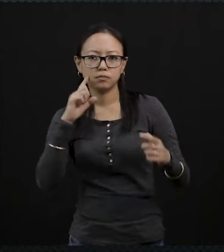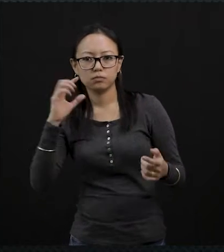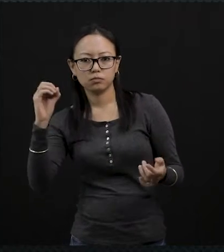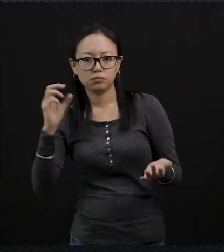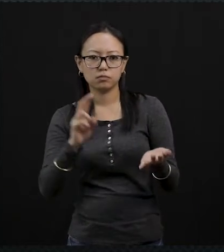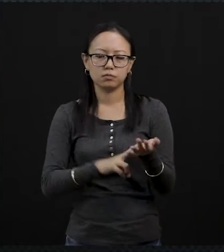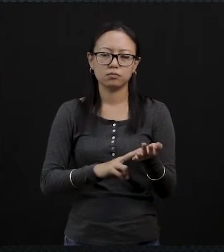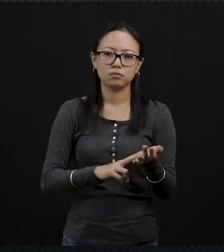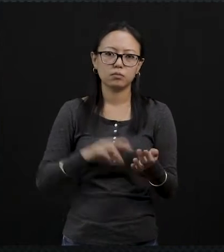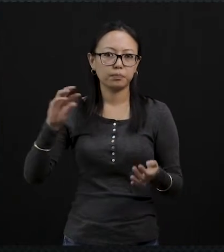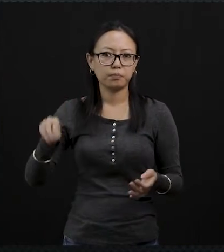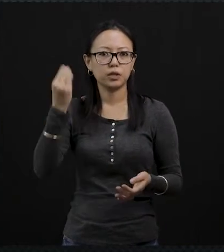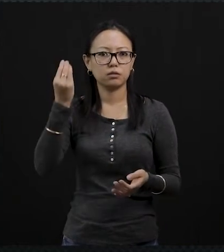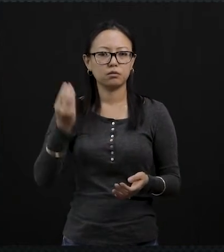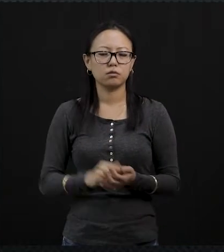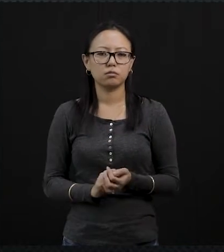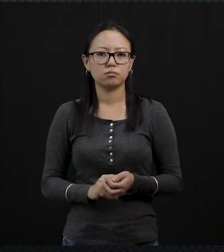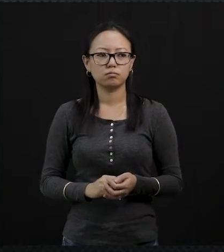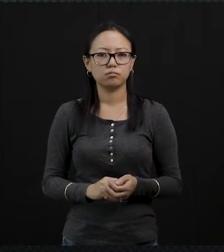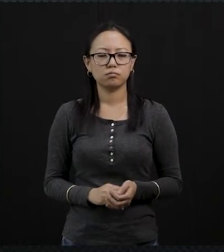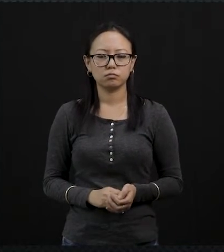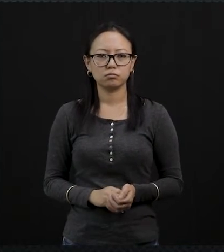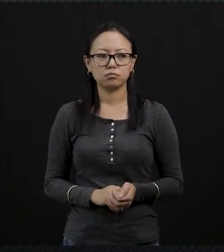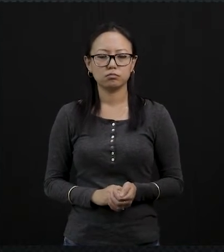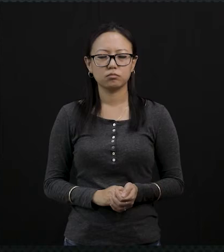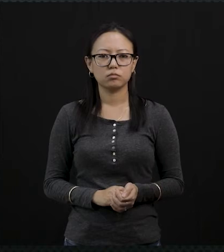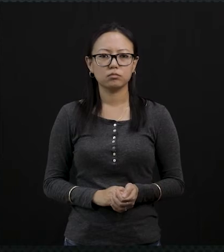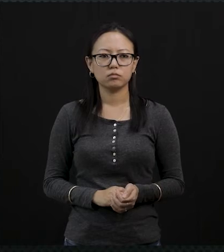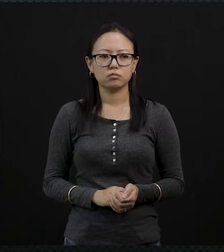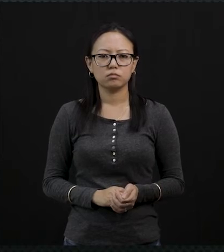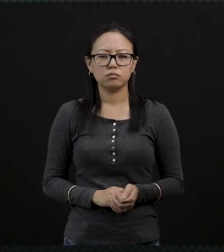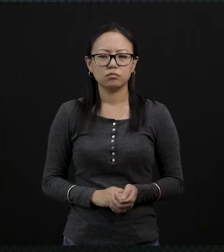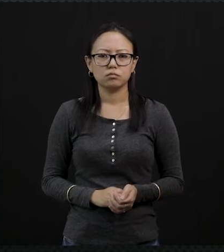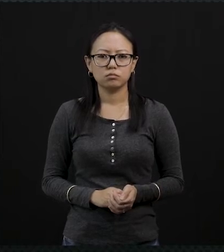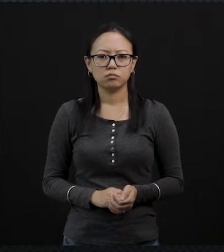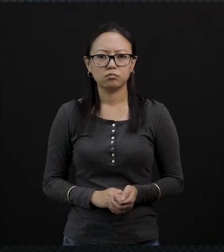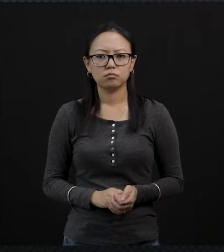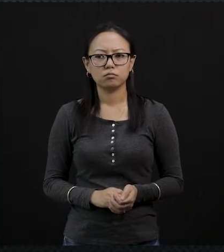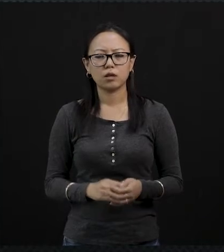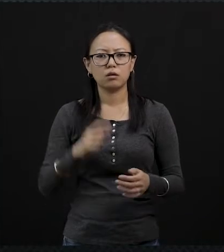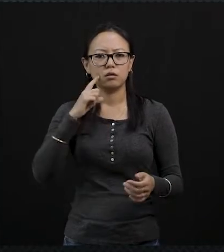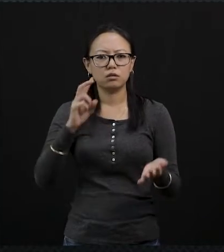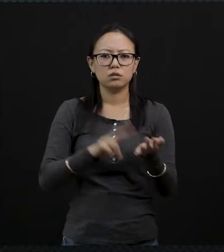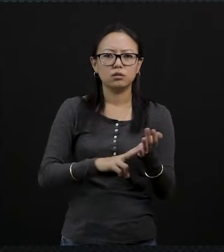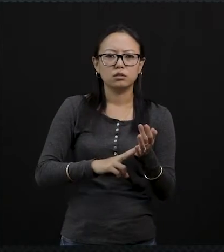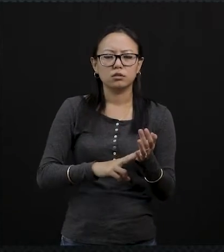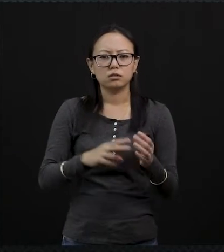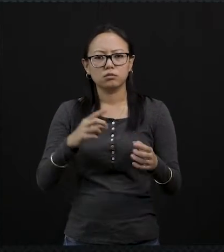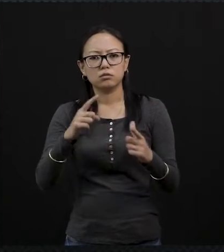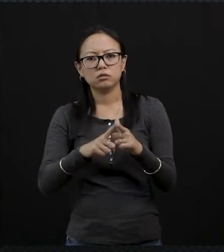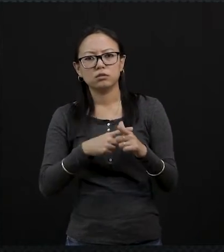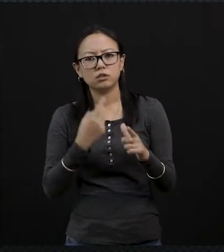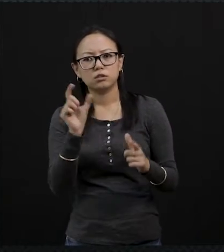students, we can avoid all this accident. We can avoid all these injuries by